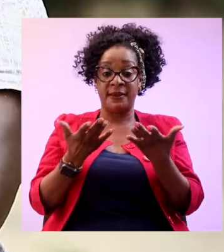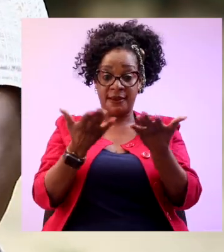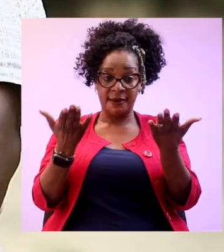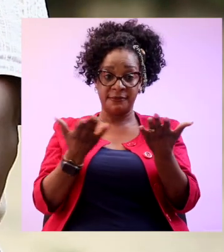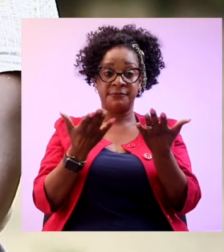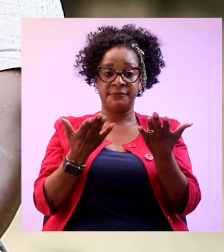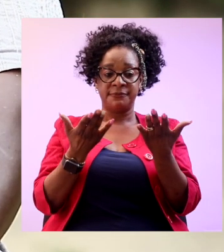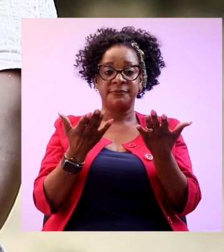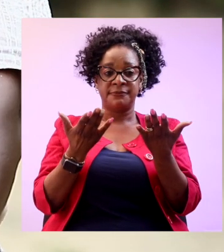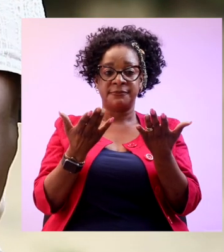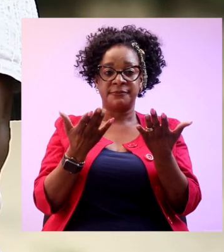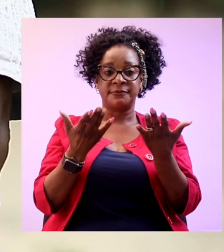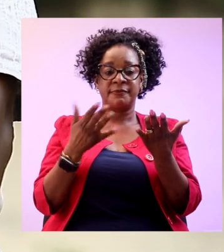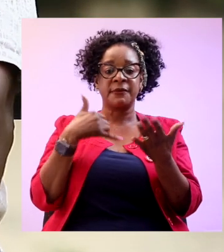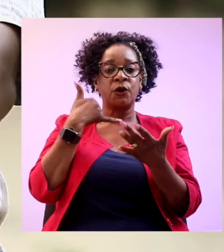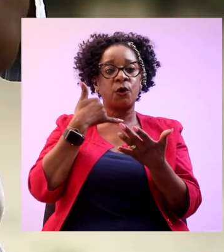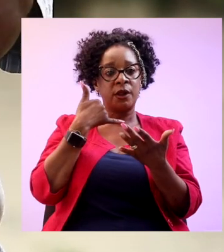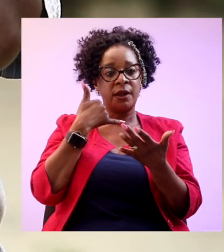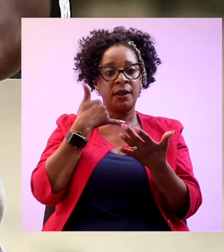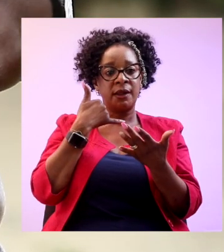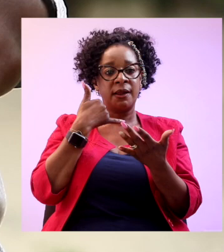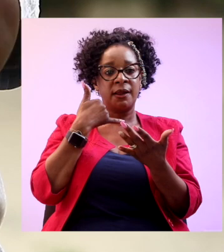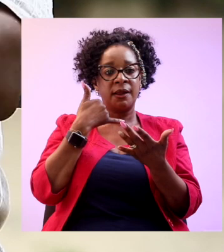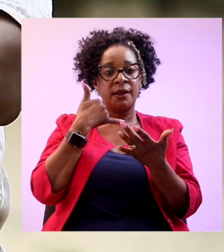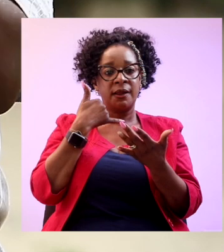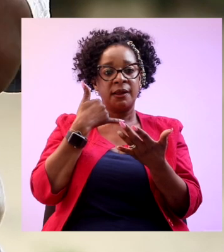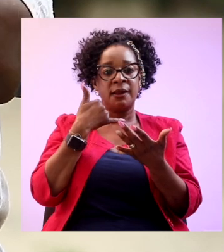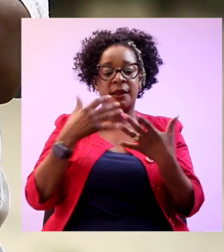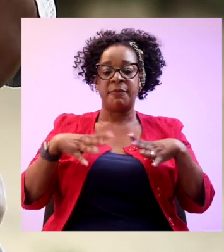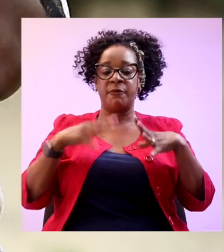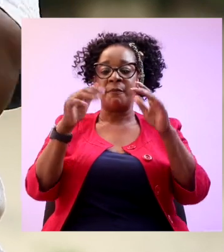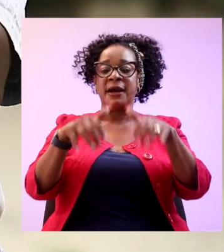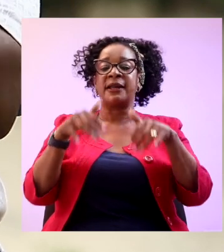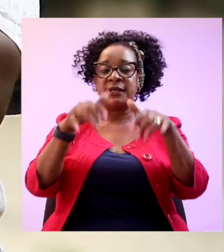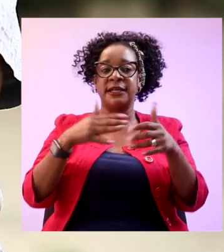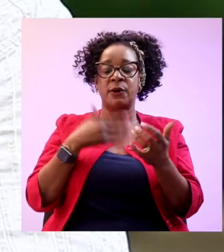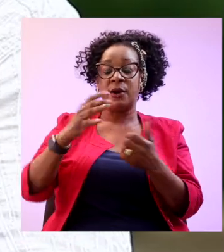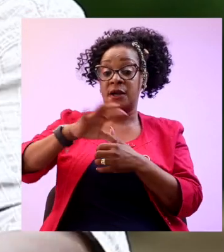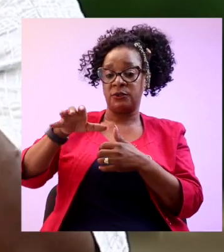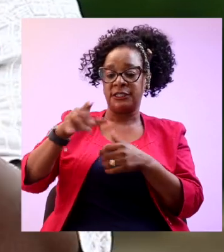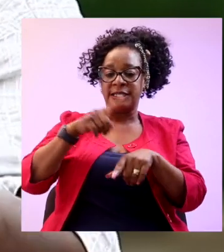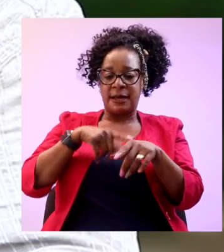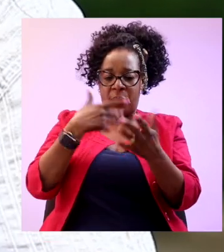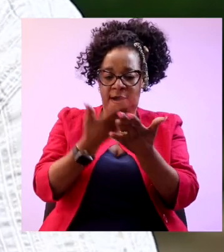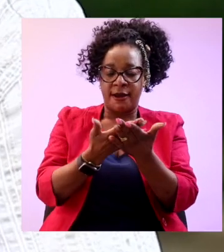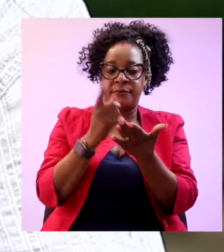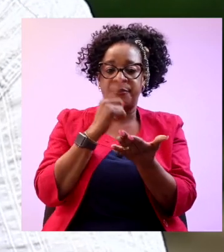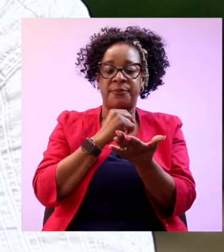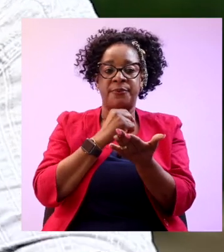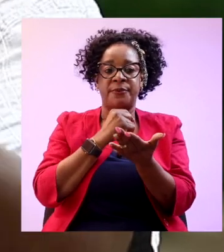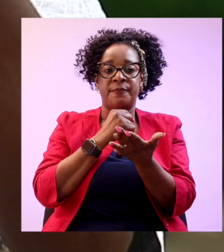Hapa walipigia simu wataalamu wetu wa agriculture katika kaunti yetu, na wakati tulifika